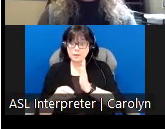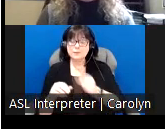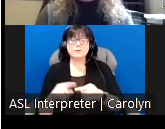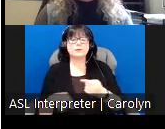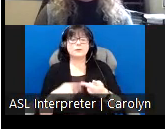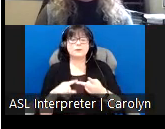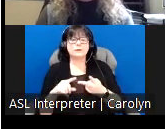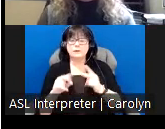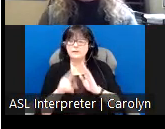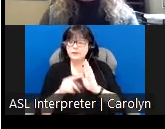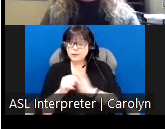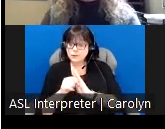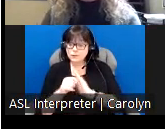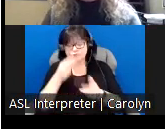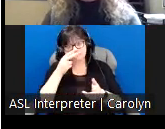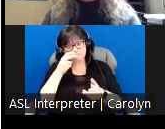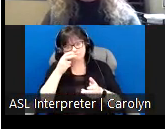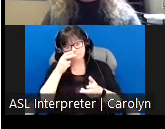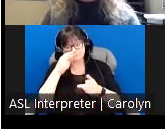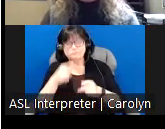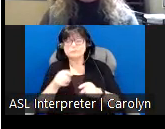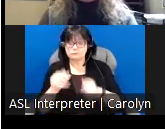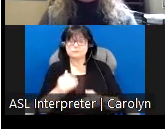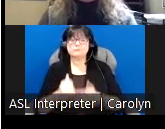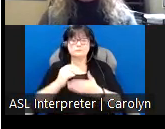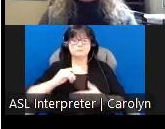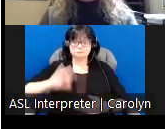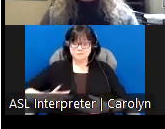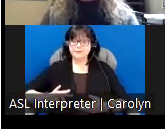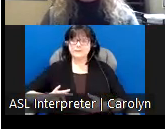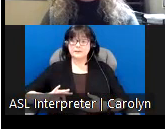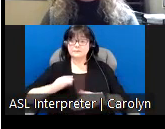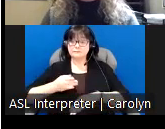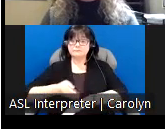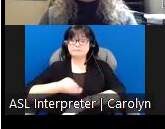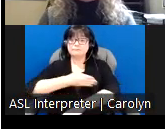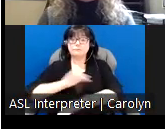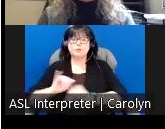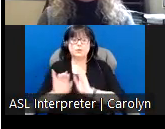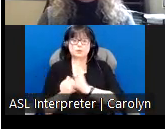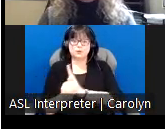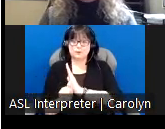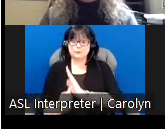that would benefit them in developing the specific skills that were suggested for them.